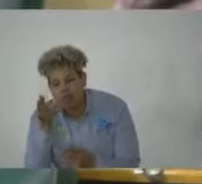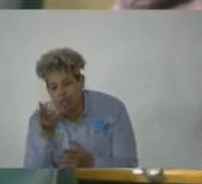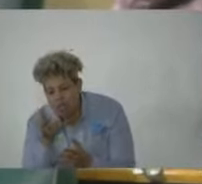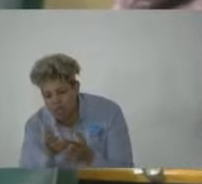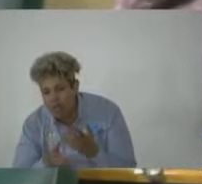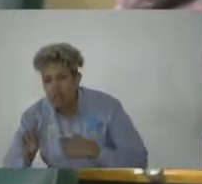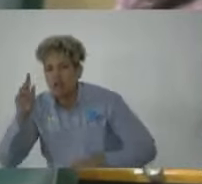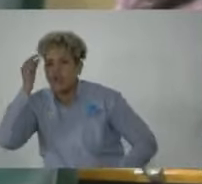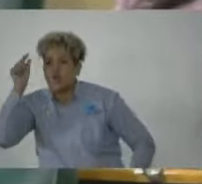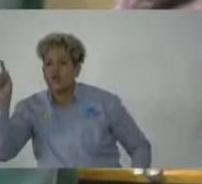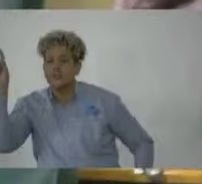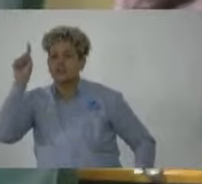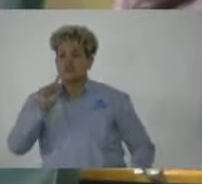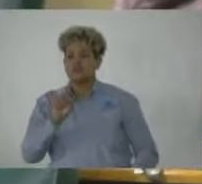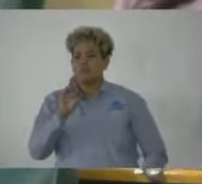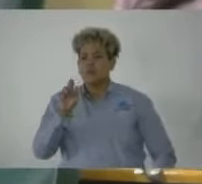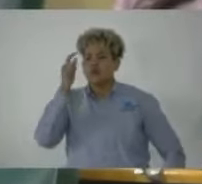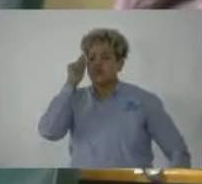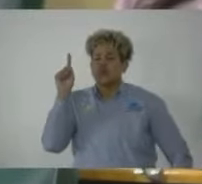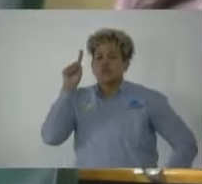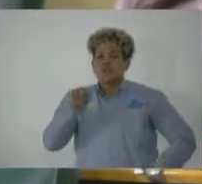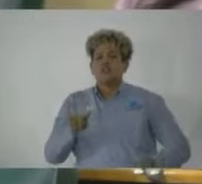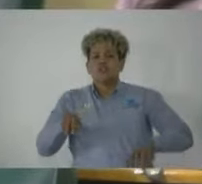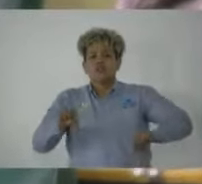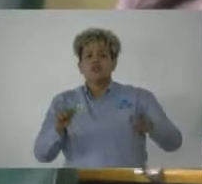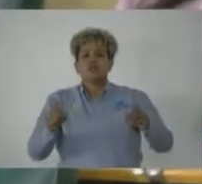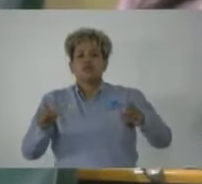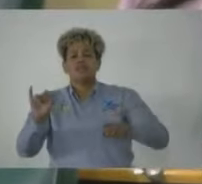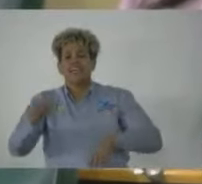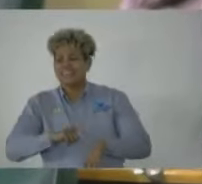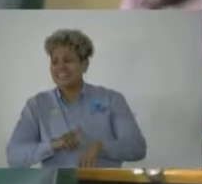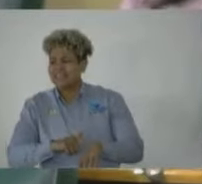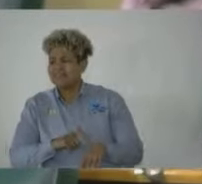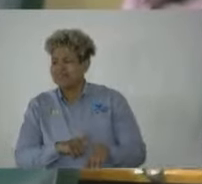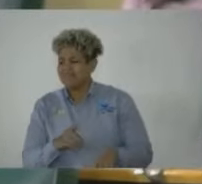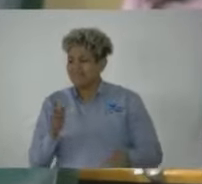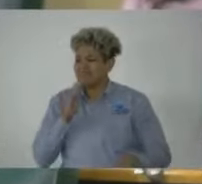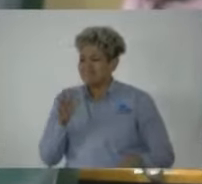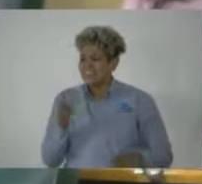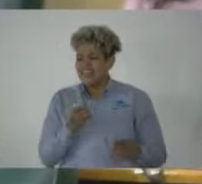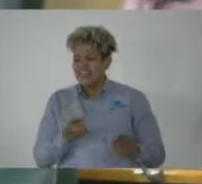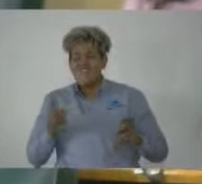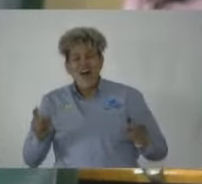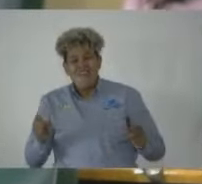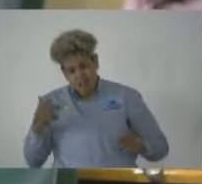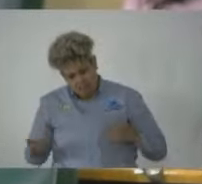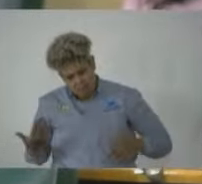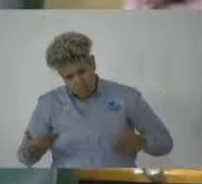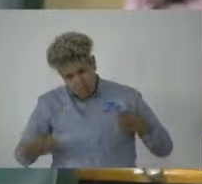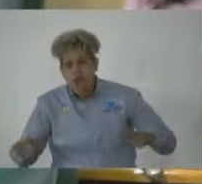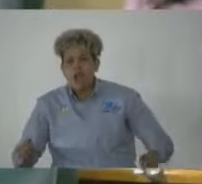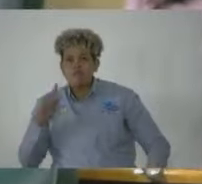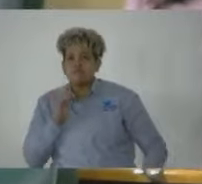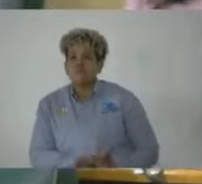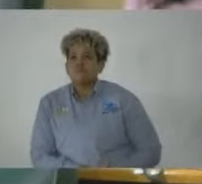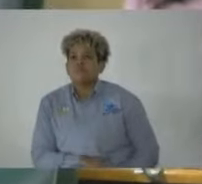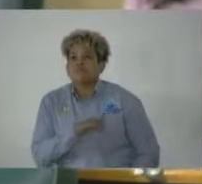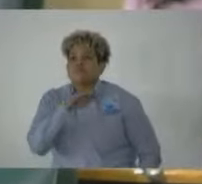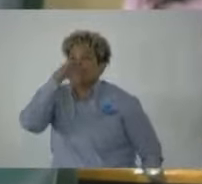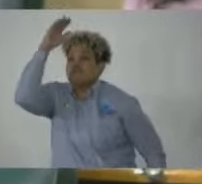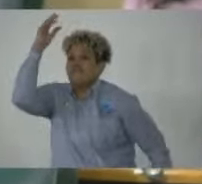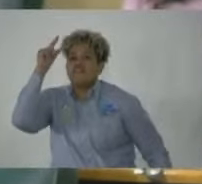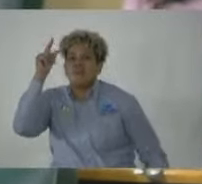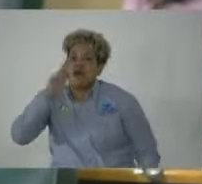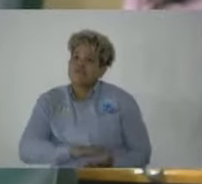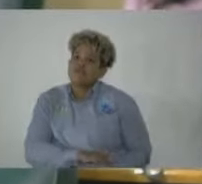into. Okay, you have a current that is blowing fast. The pace at which the debt is